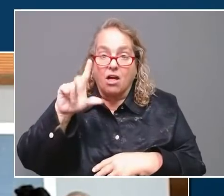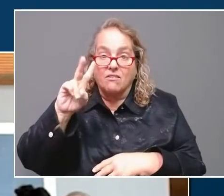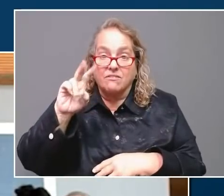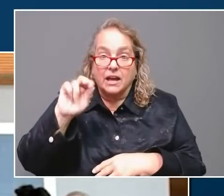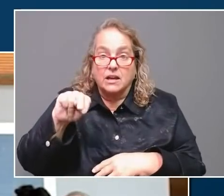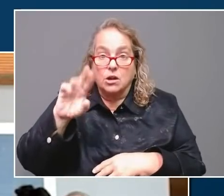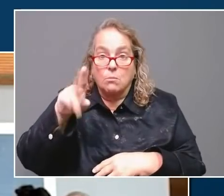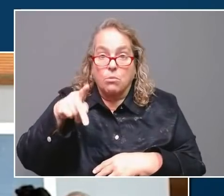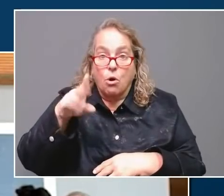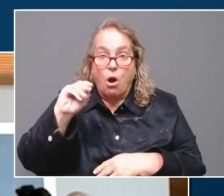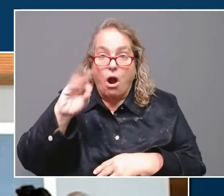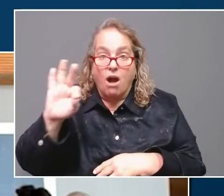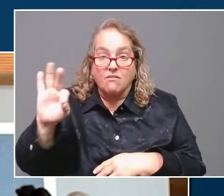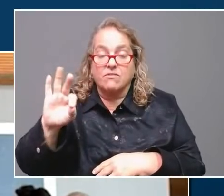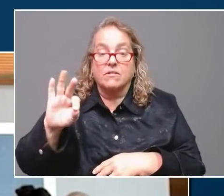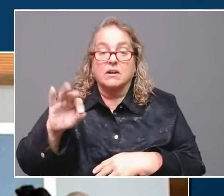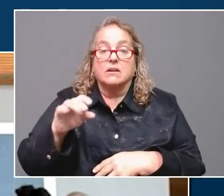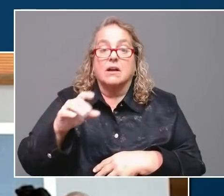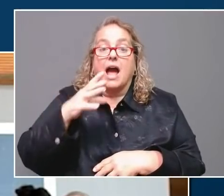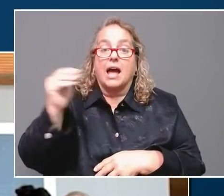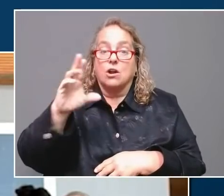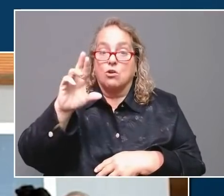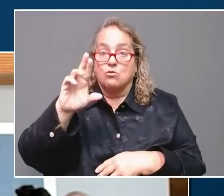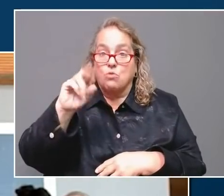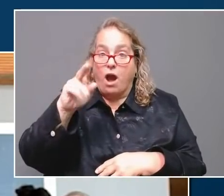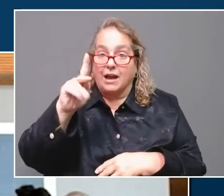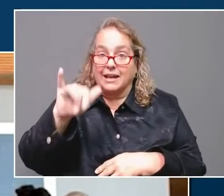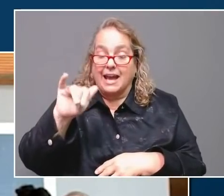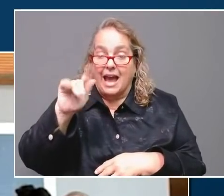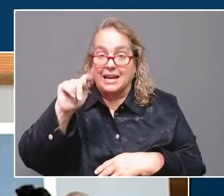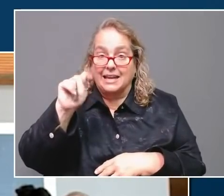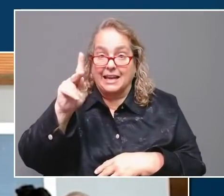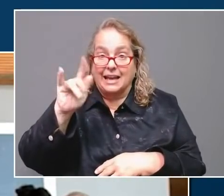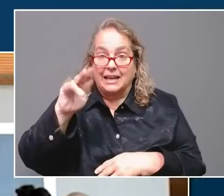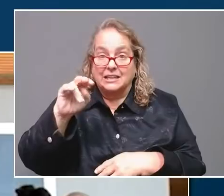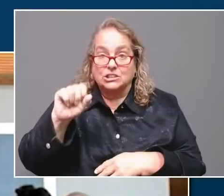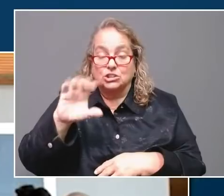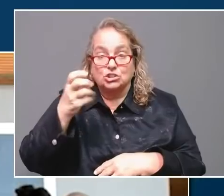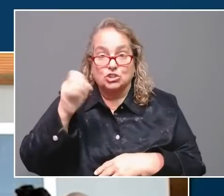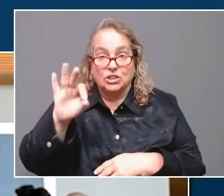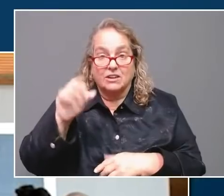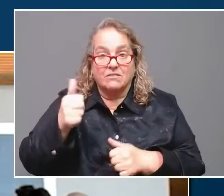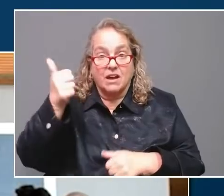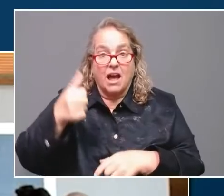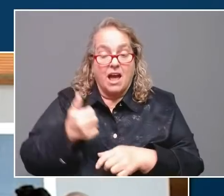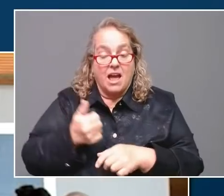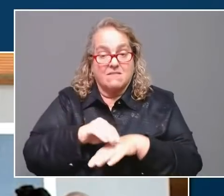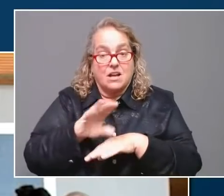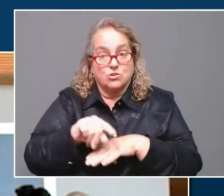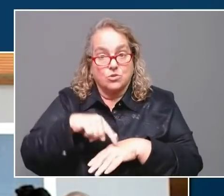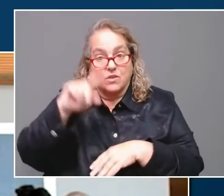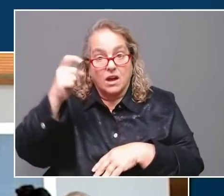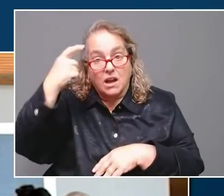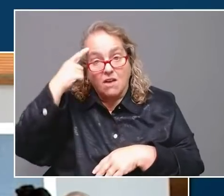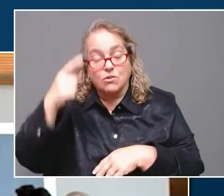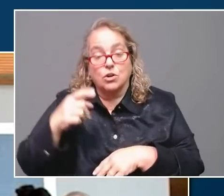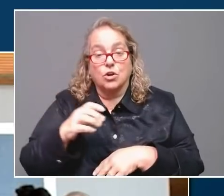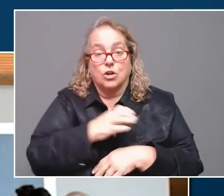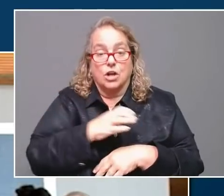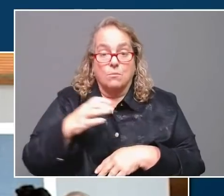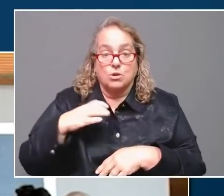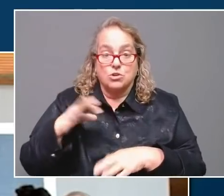Executive. I'd like to thank Rocky Adkins, he's Chief Advisor to the Governor. I'd like to thank Commissioner of Health and